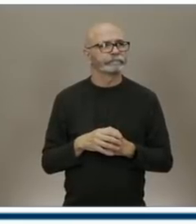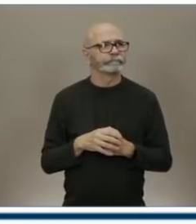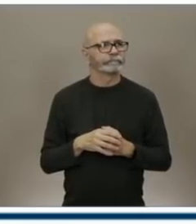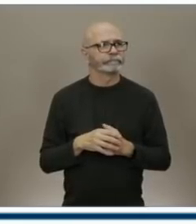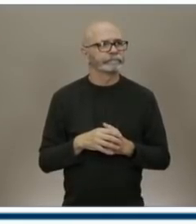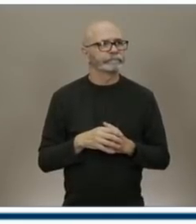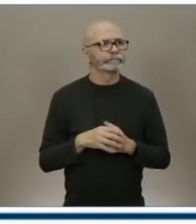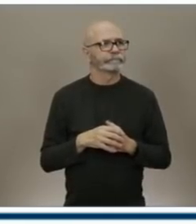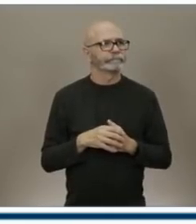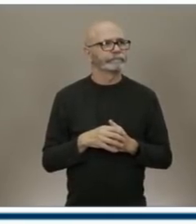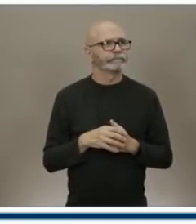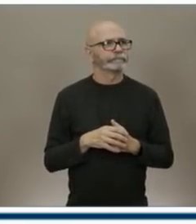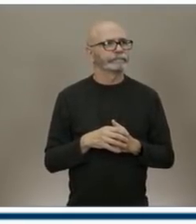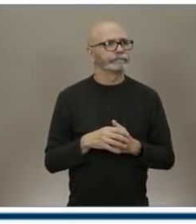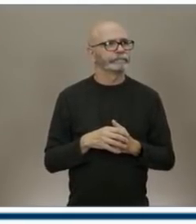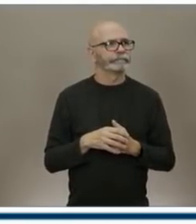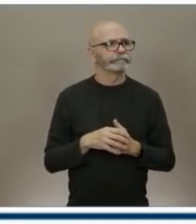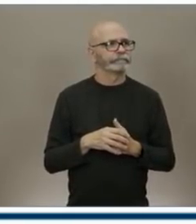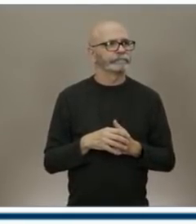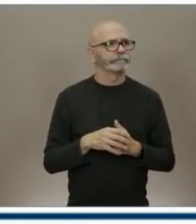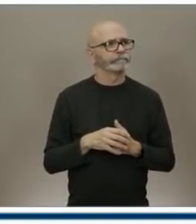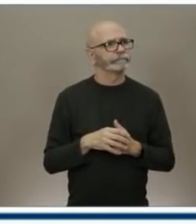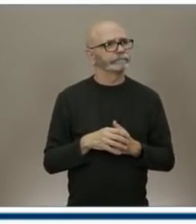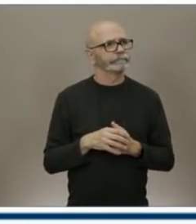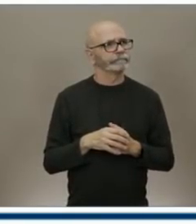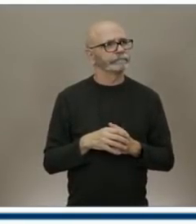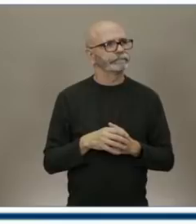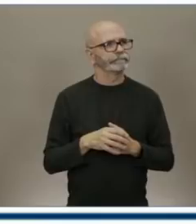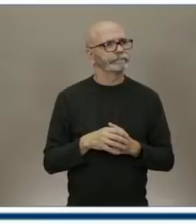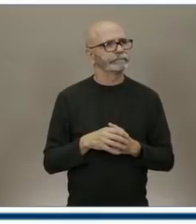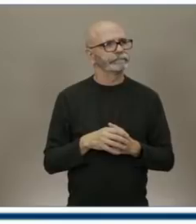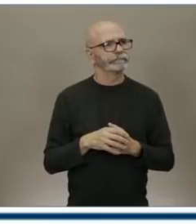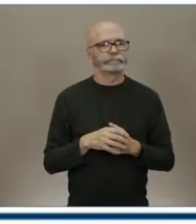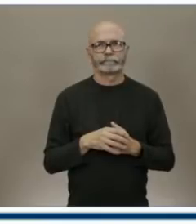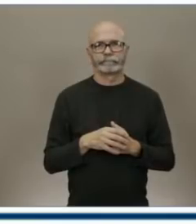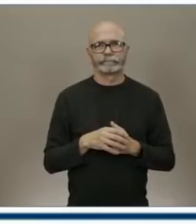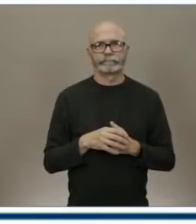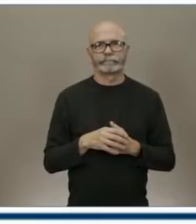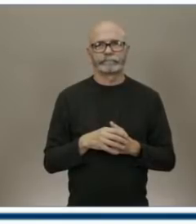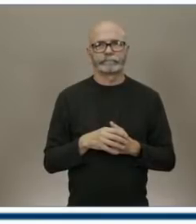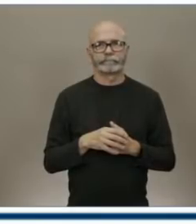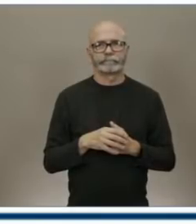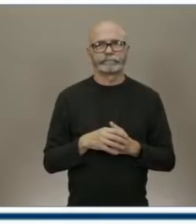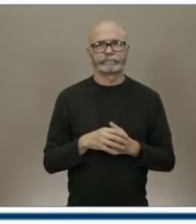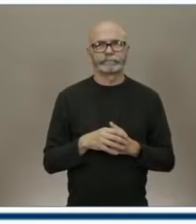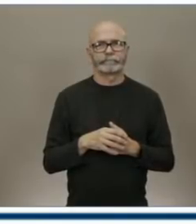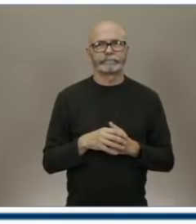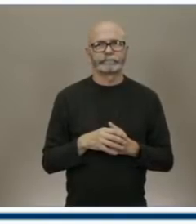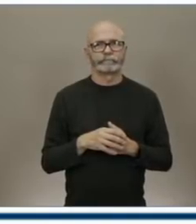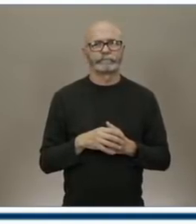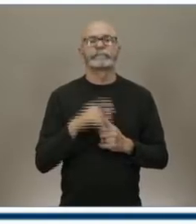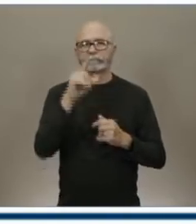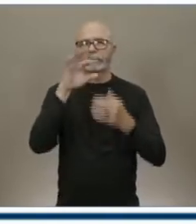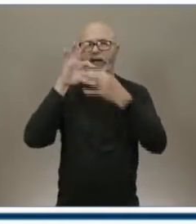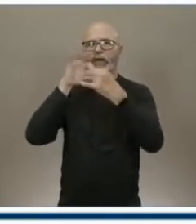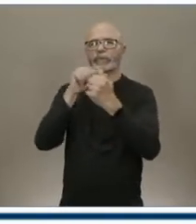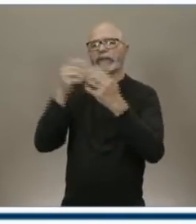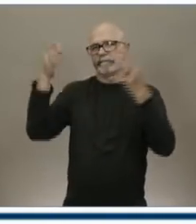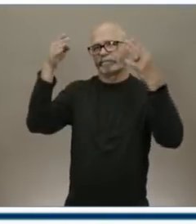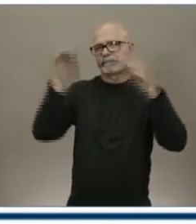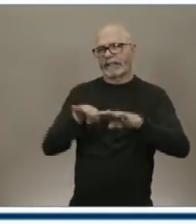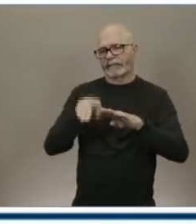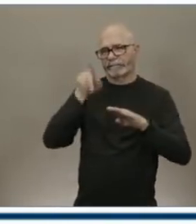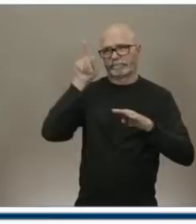situation, can you go over the numbers there again? How many cases have been confirmed? I believe